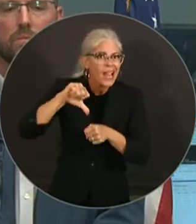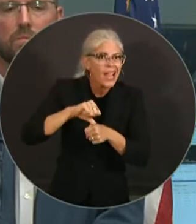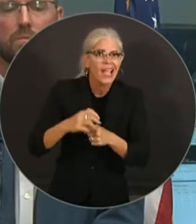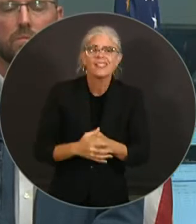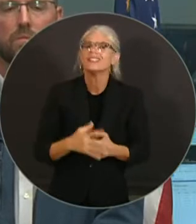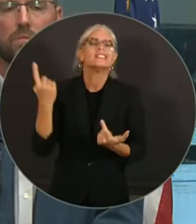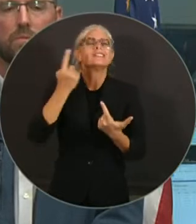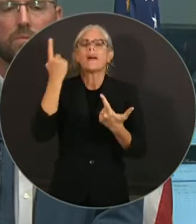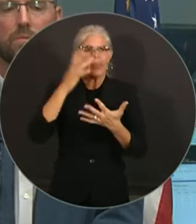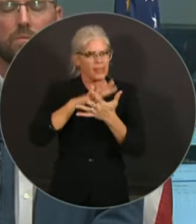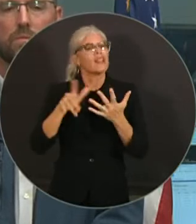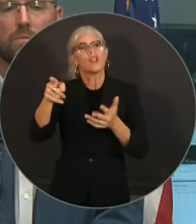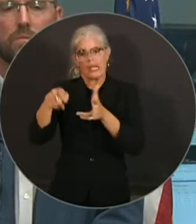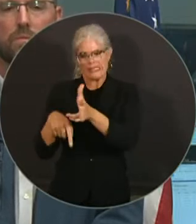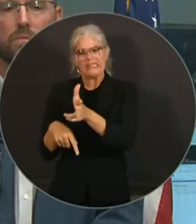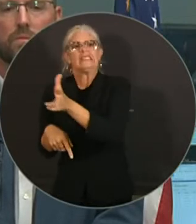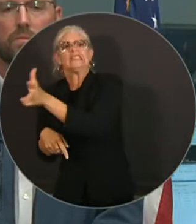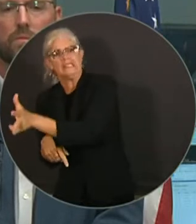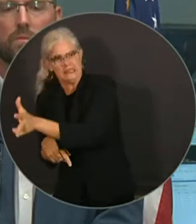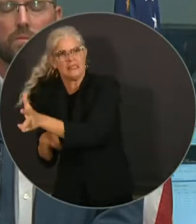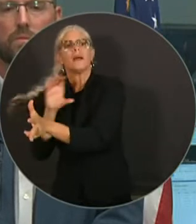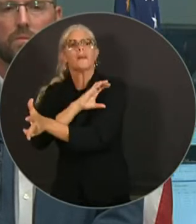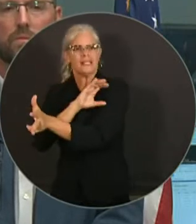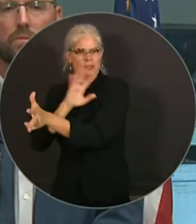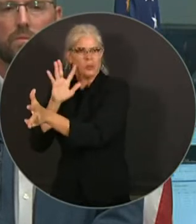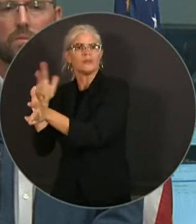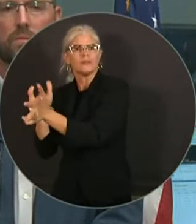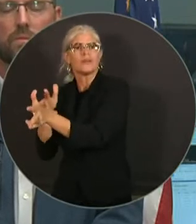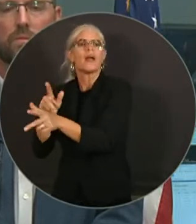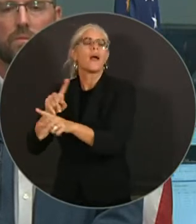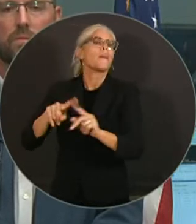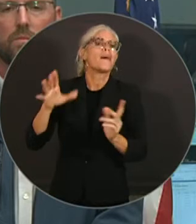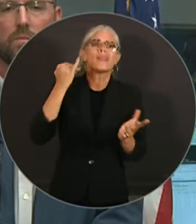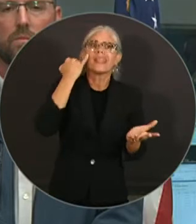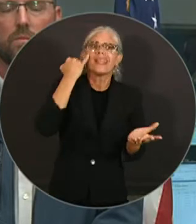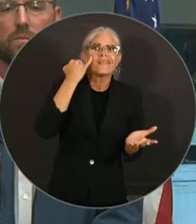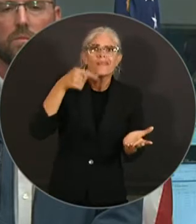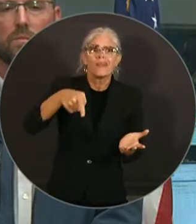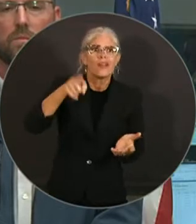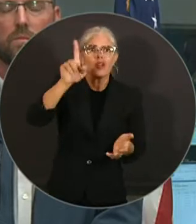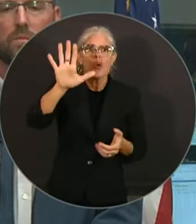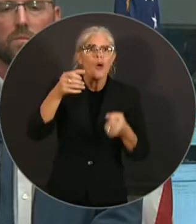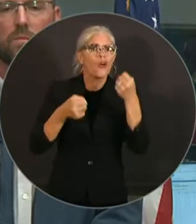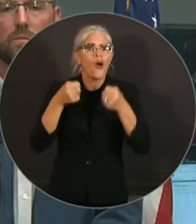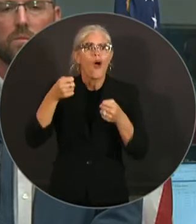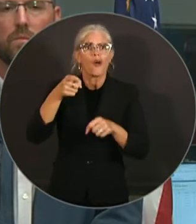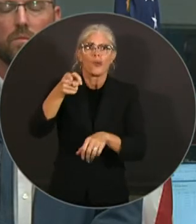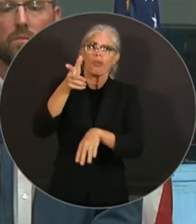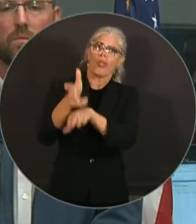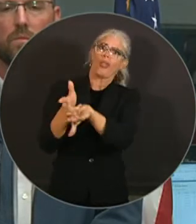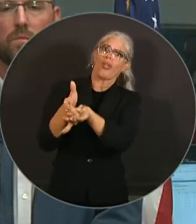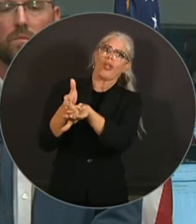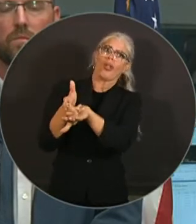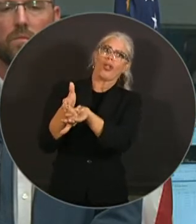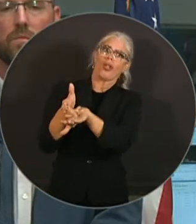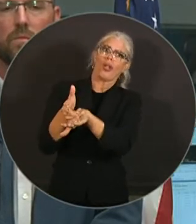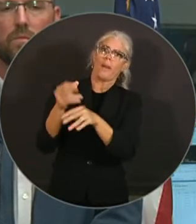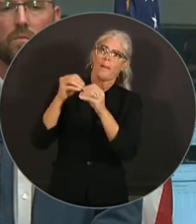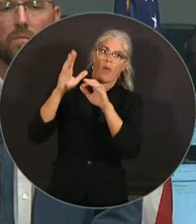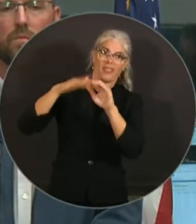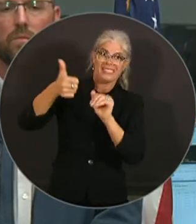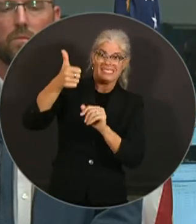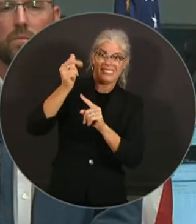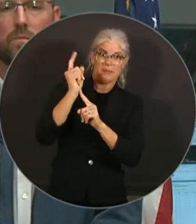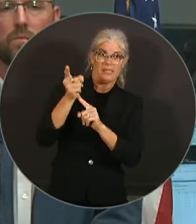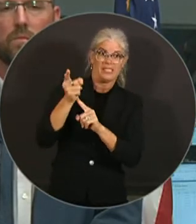effect. However, if it's a scenario where your vehicle is going to occupy that lane for more than 10 minutes, we're going to have to